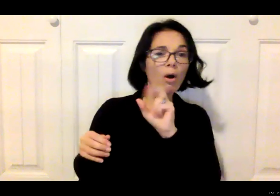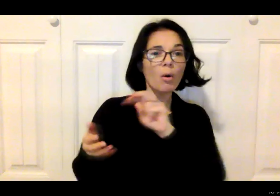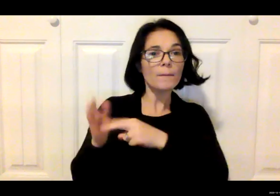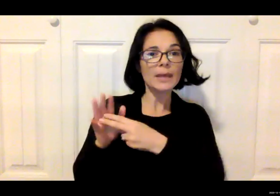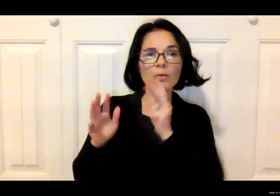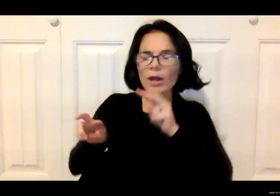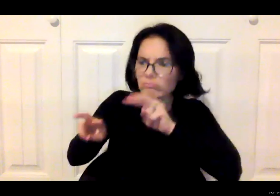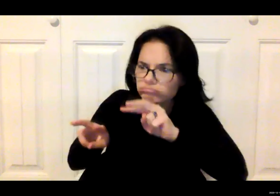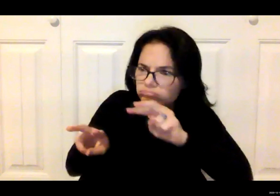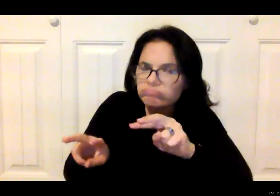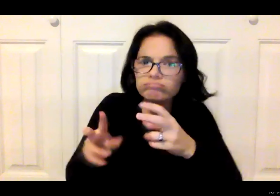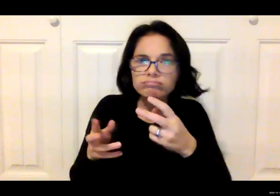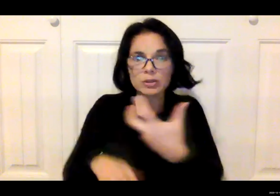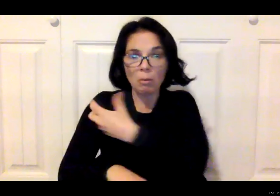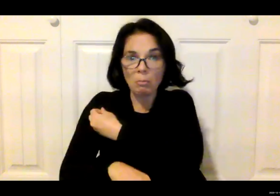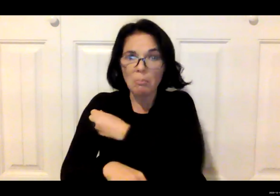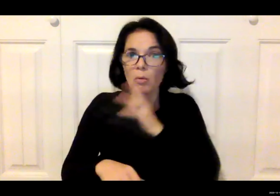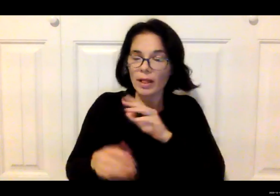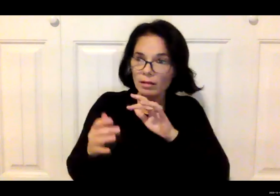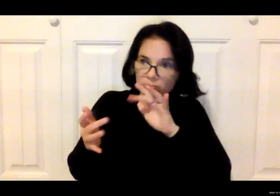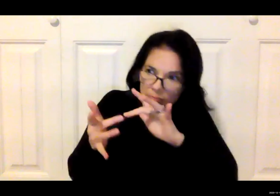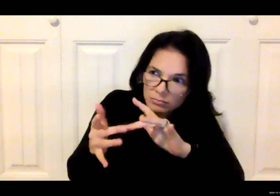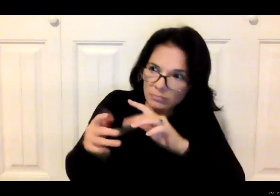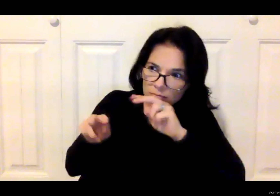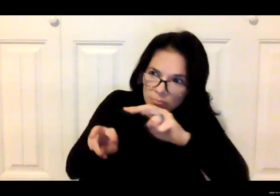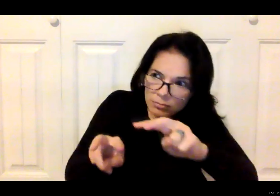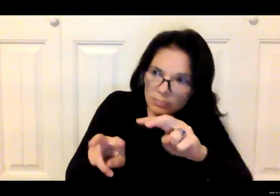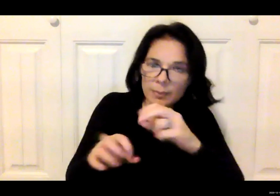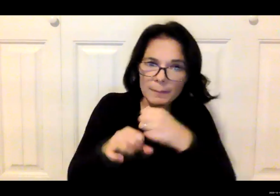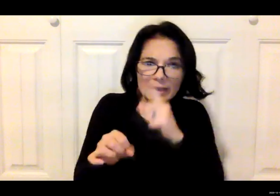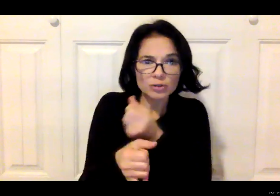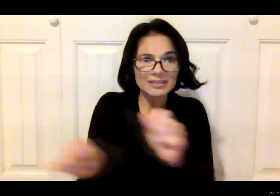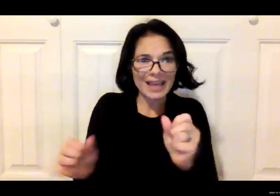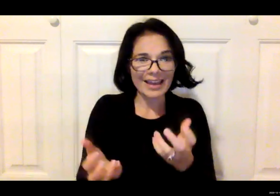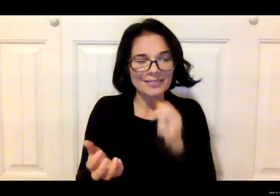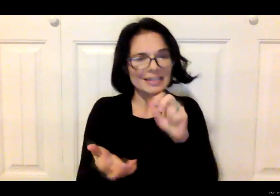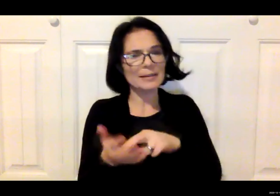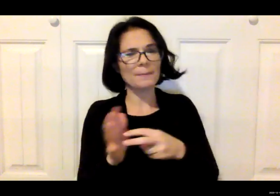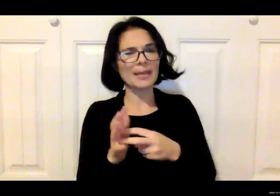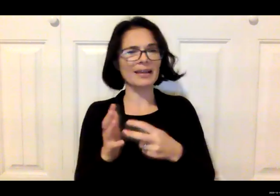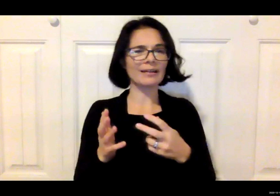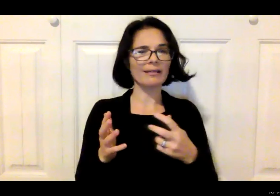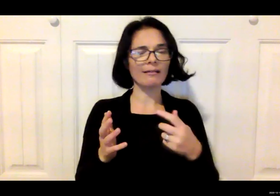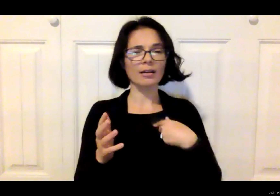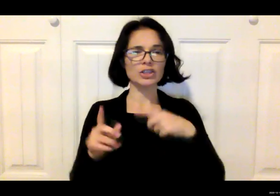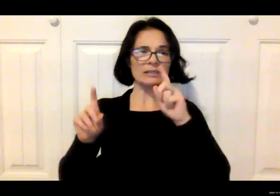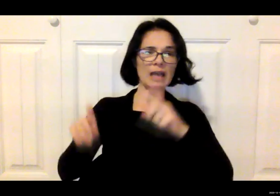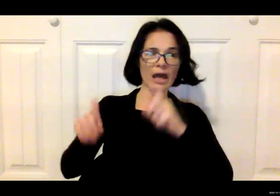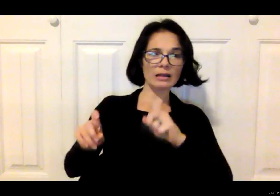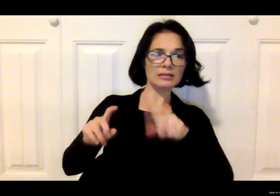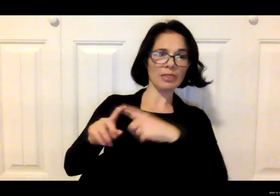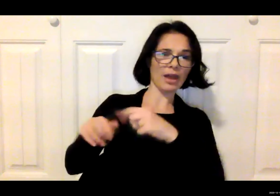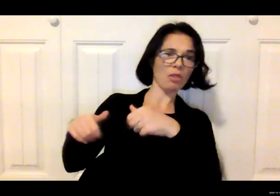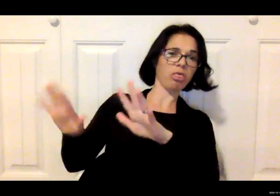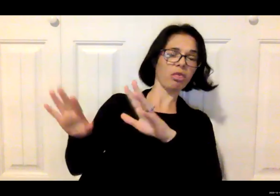Keni mentioned. So, for those who may think that you're like a guinea pig, it says you are because you're